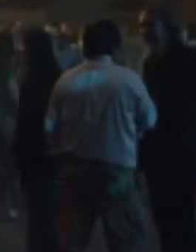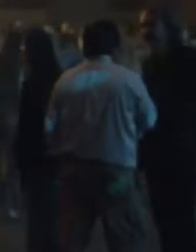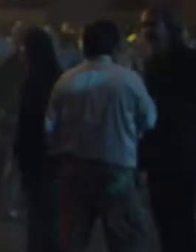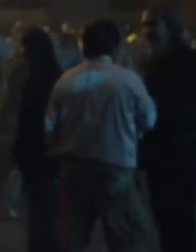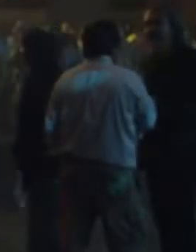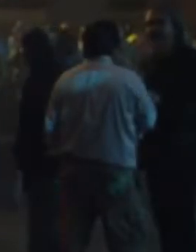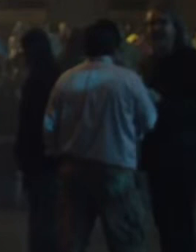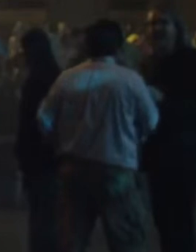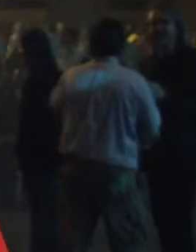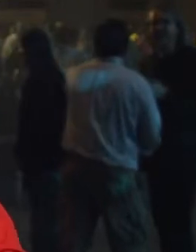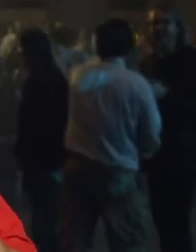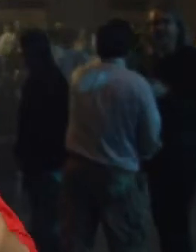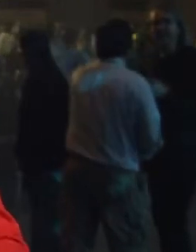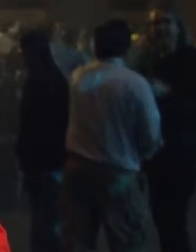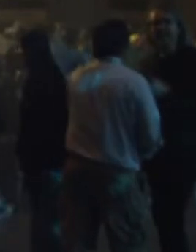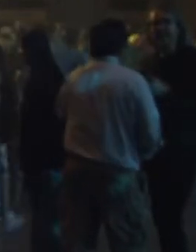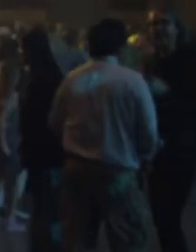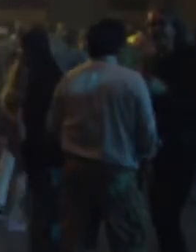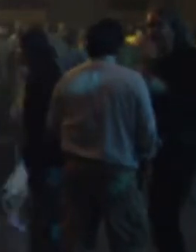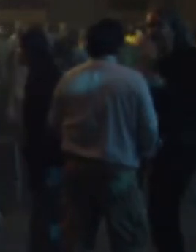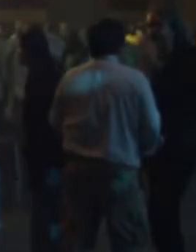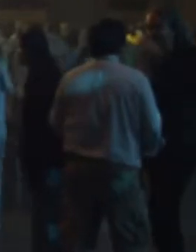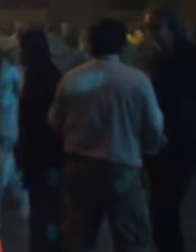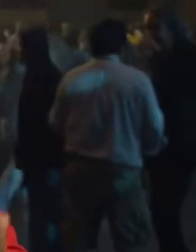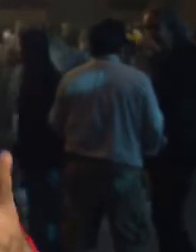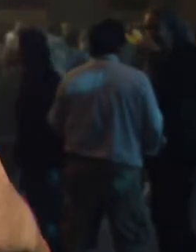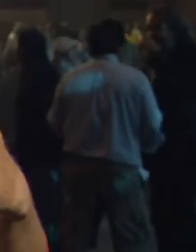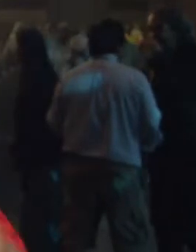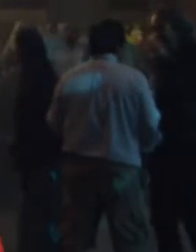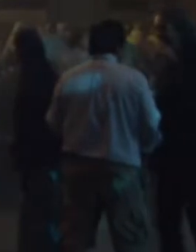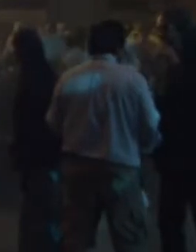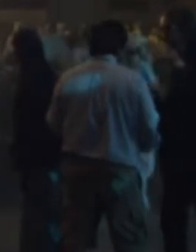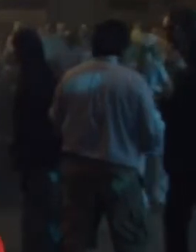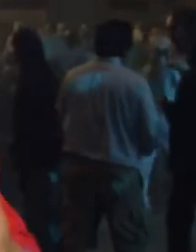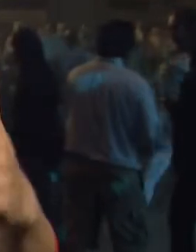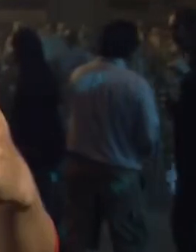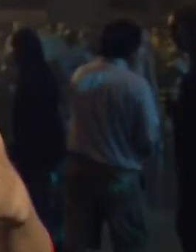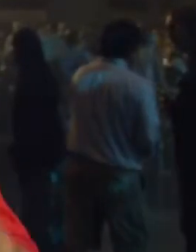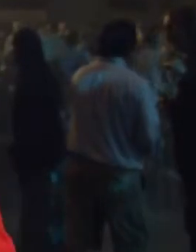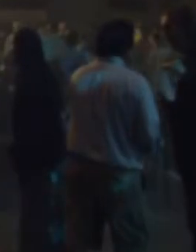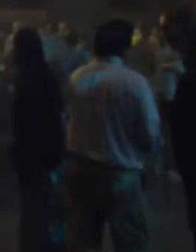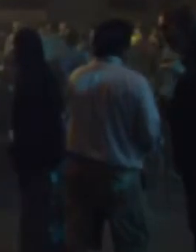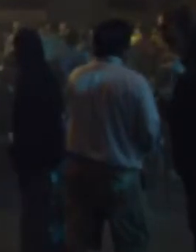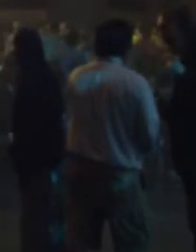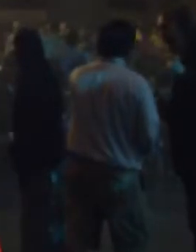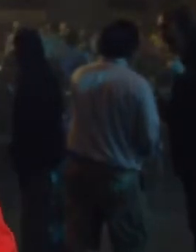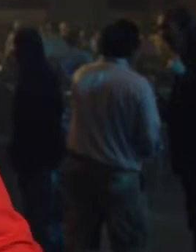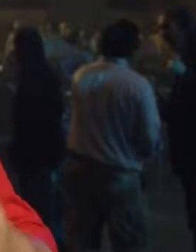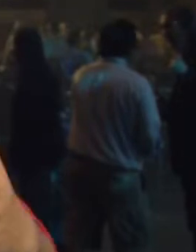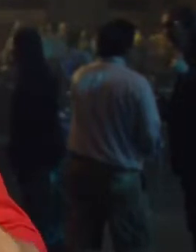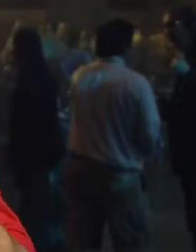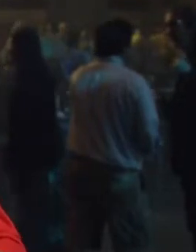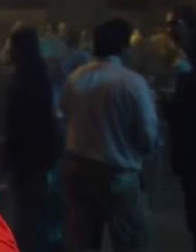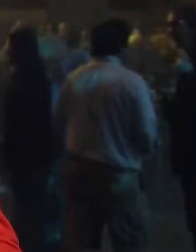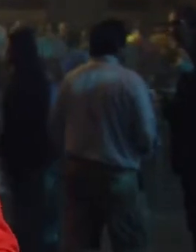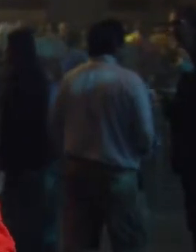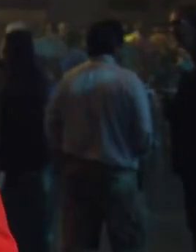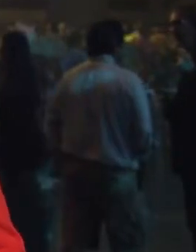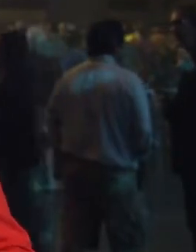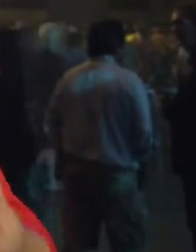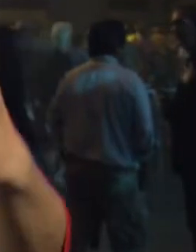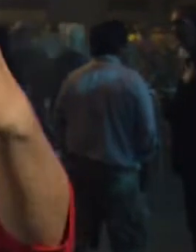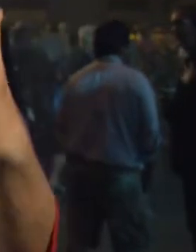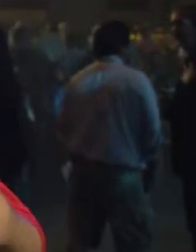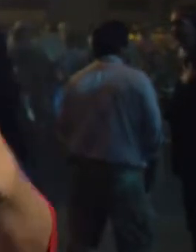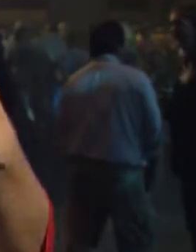What's up, everybody? My name is Nathan Tolliver, and this is the pre-show by Kidogo. If you guys have had a great week,